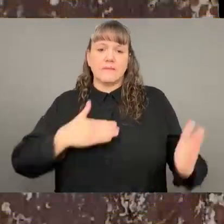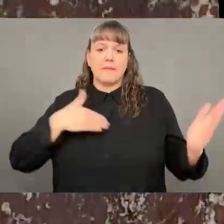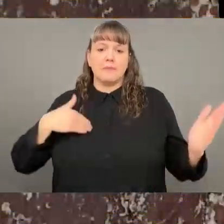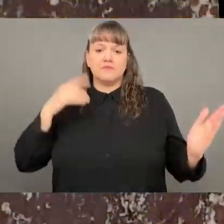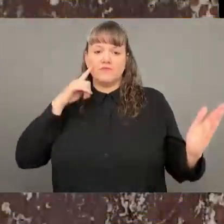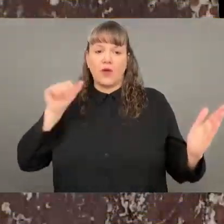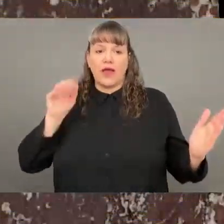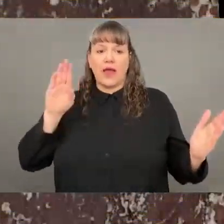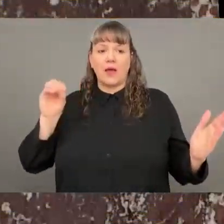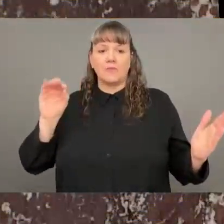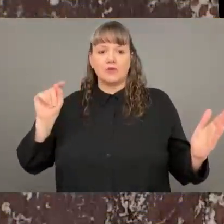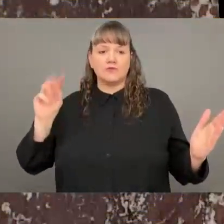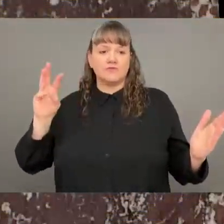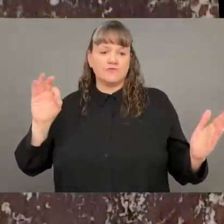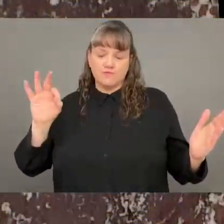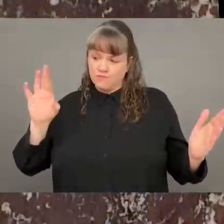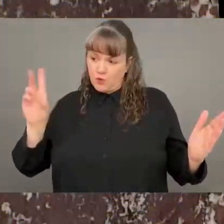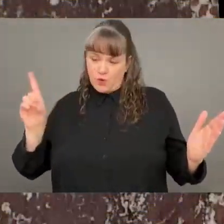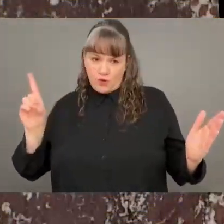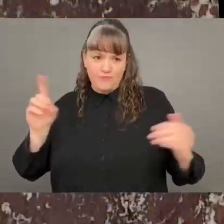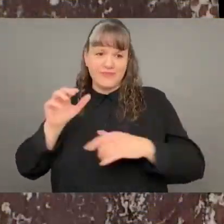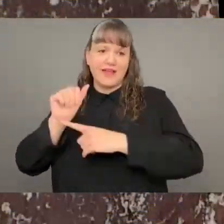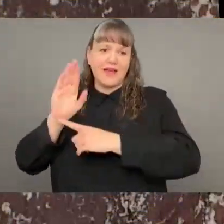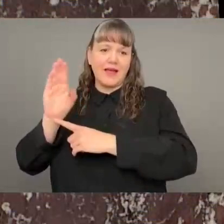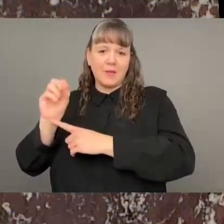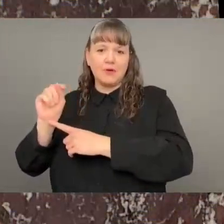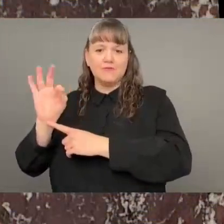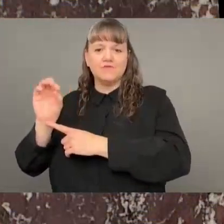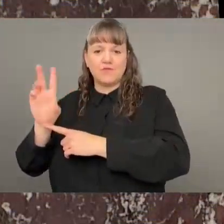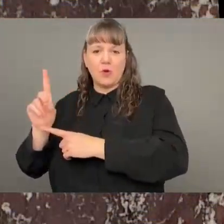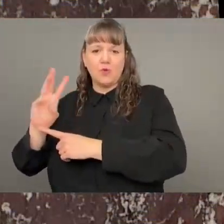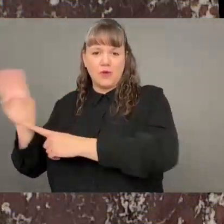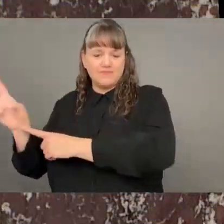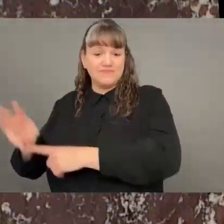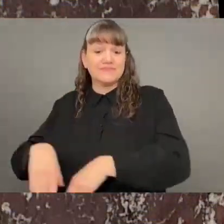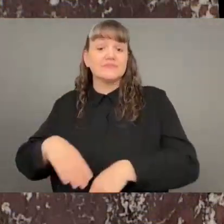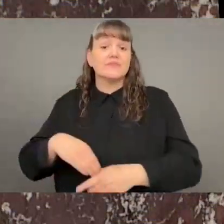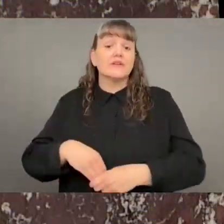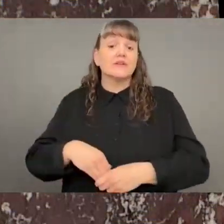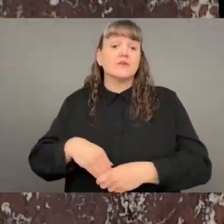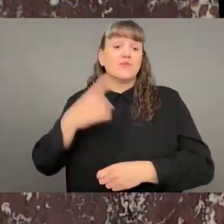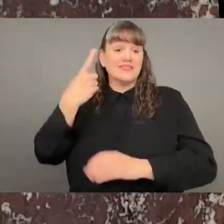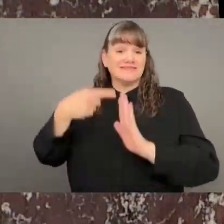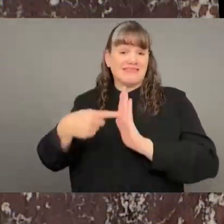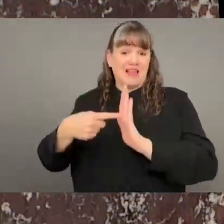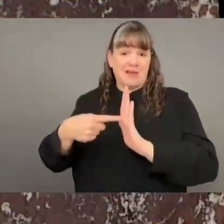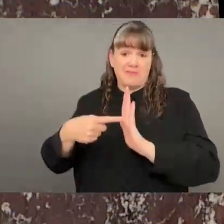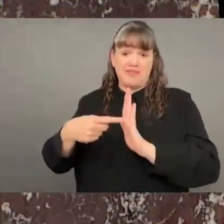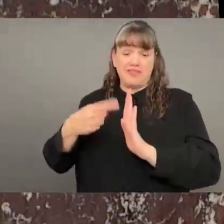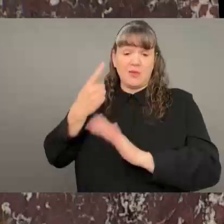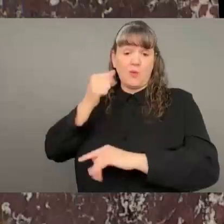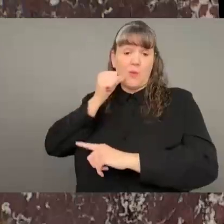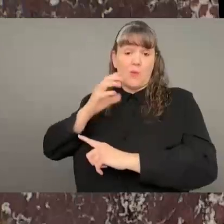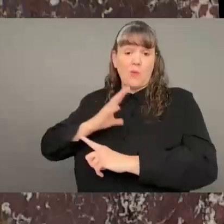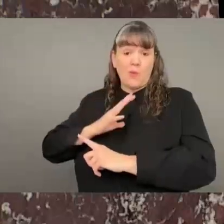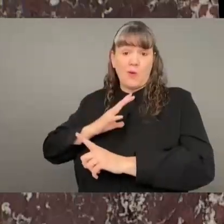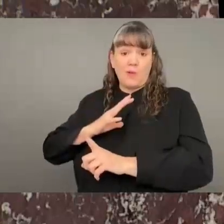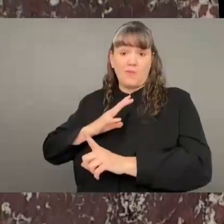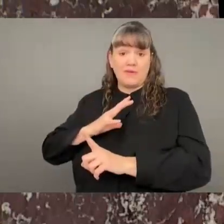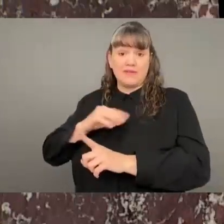who was sexually assaulted in broad daylight at Mill Lake Park in Abbotsford. and the suspect is still on the